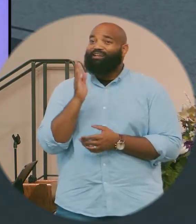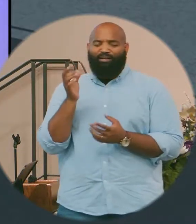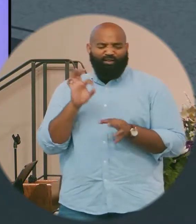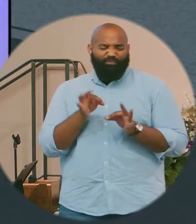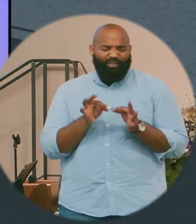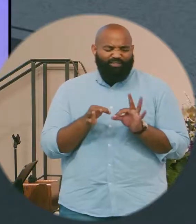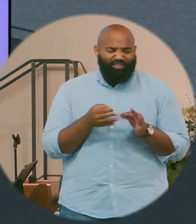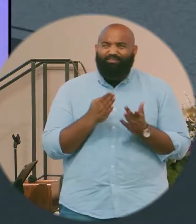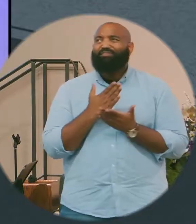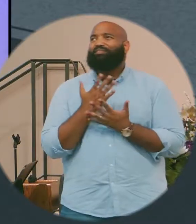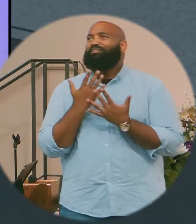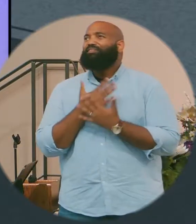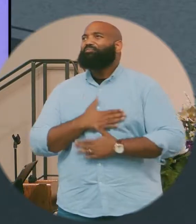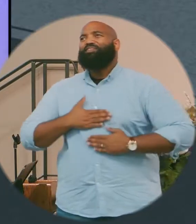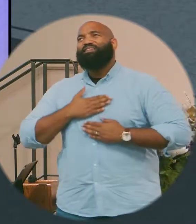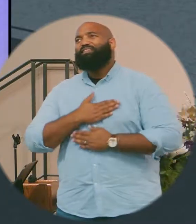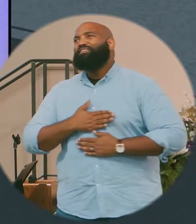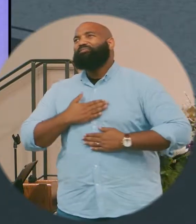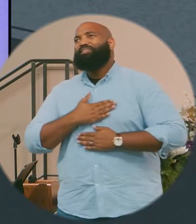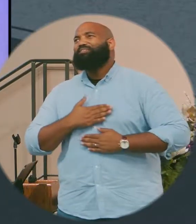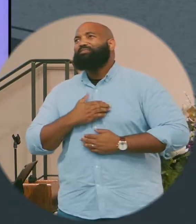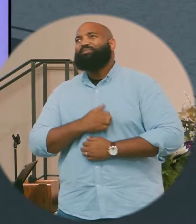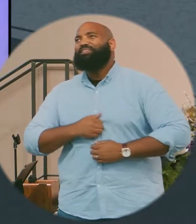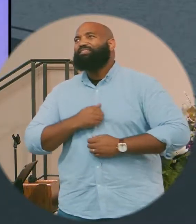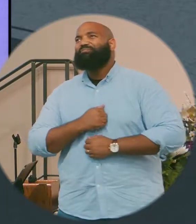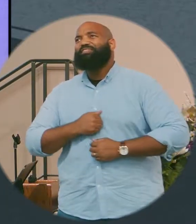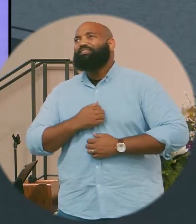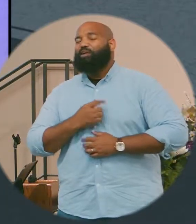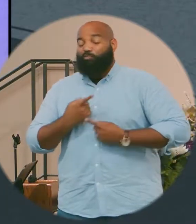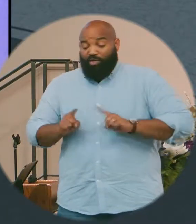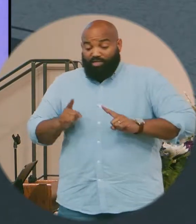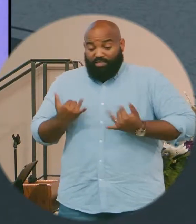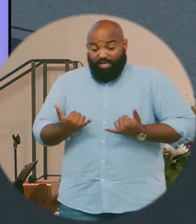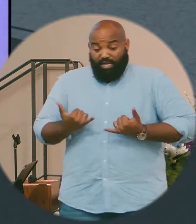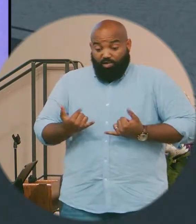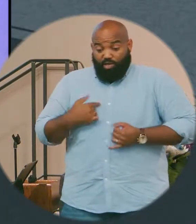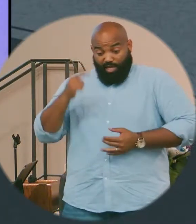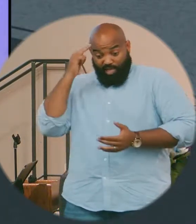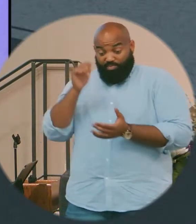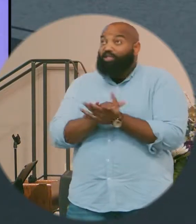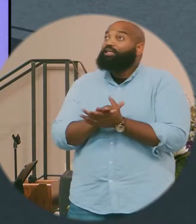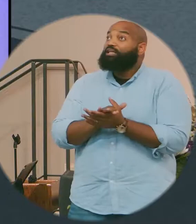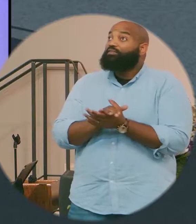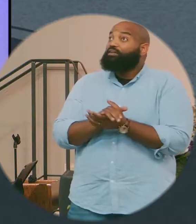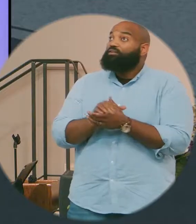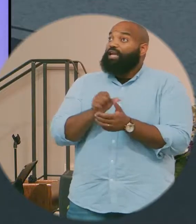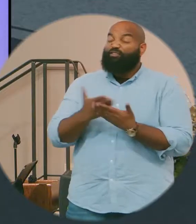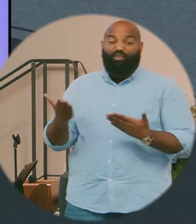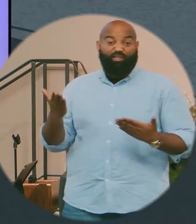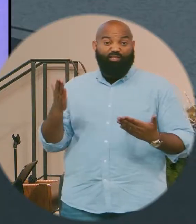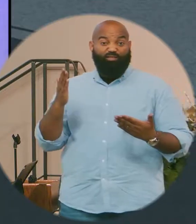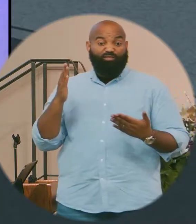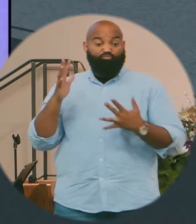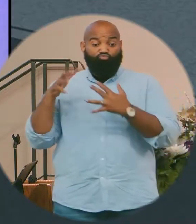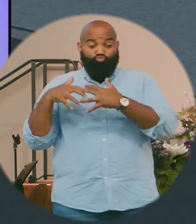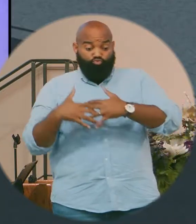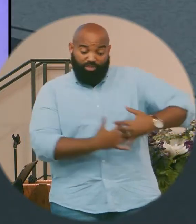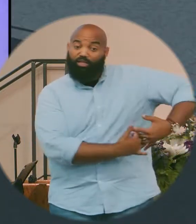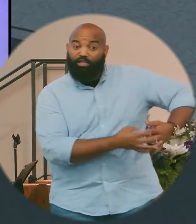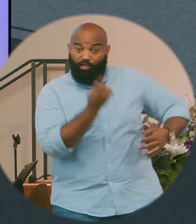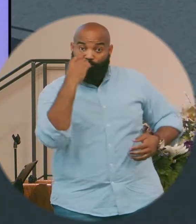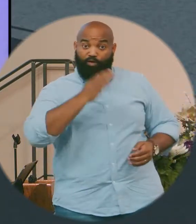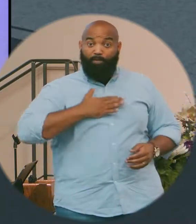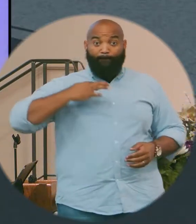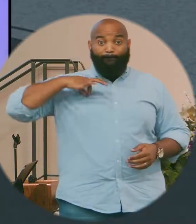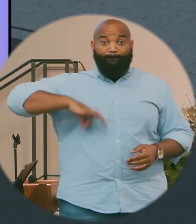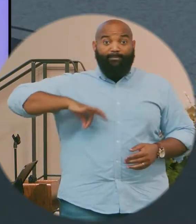word that says that all things work together for my good. And so now I'm confident in you. I know